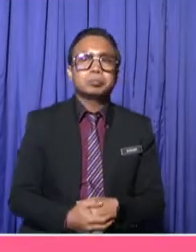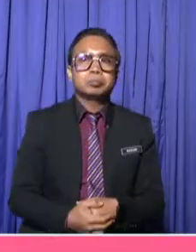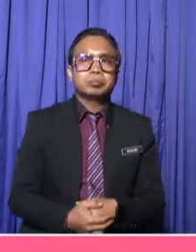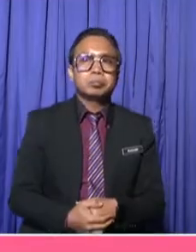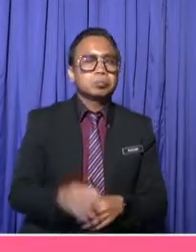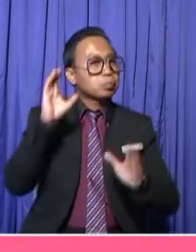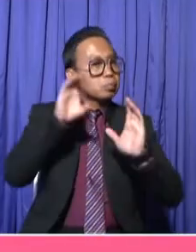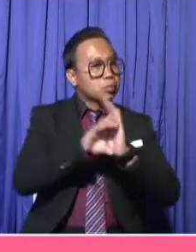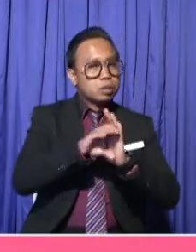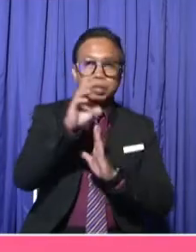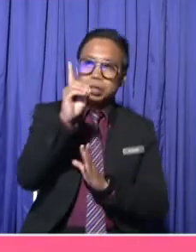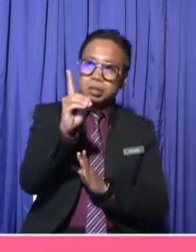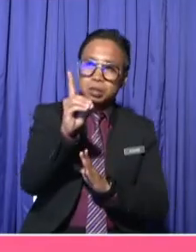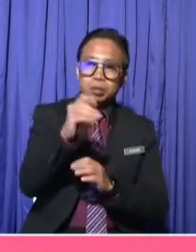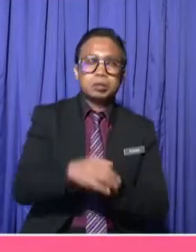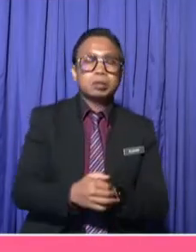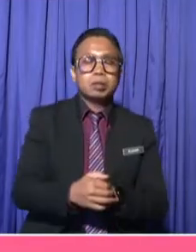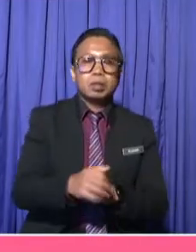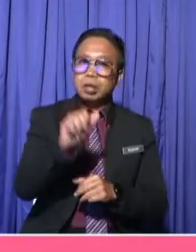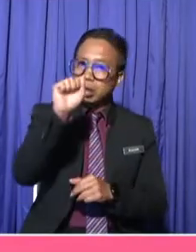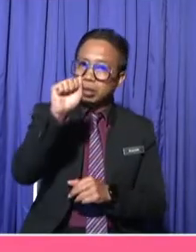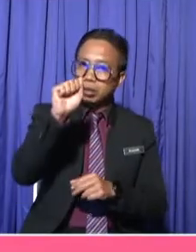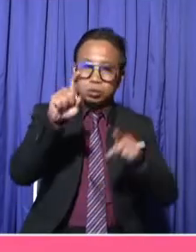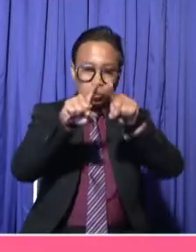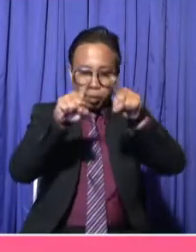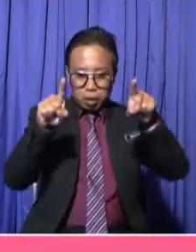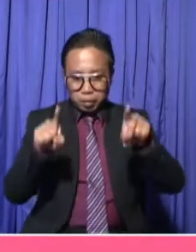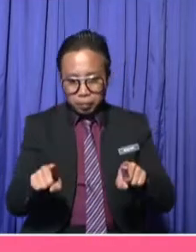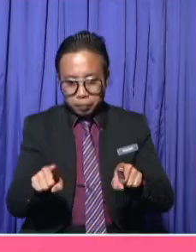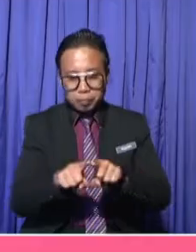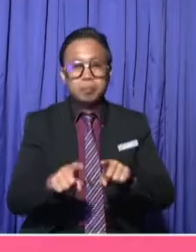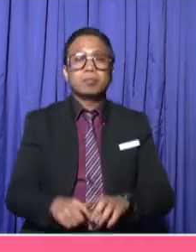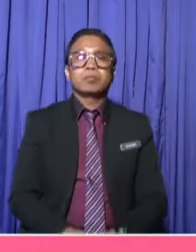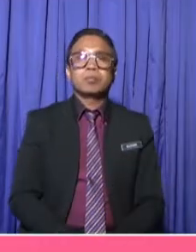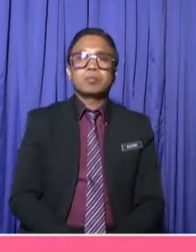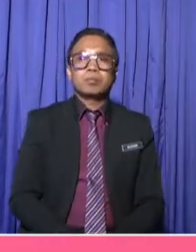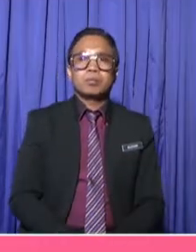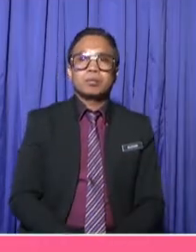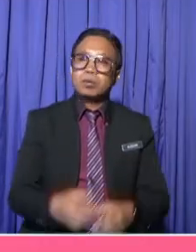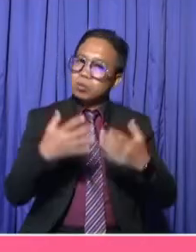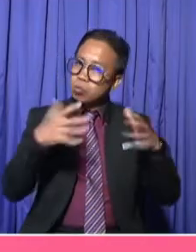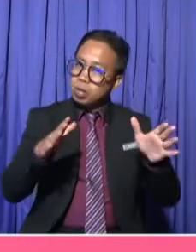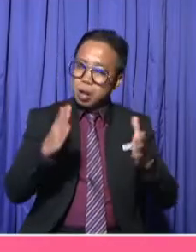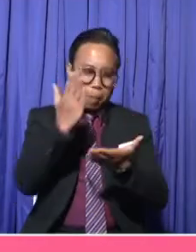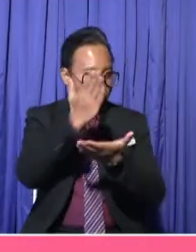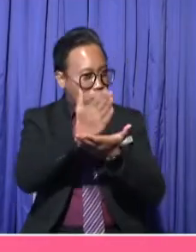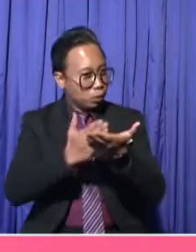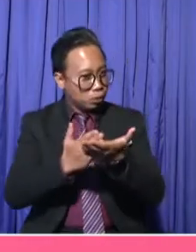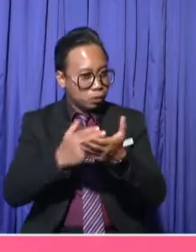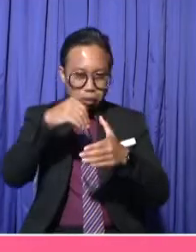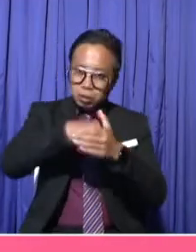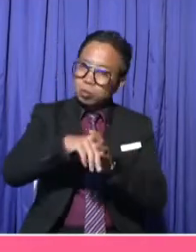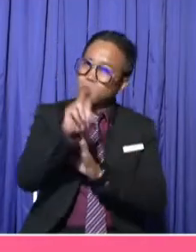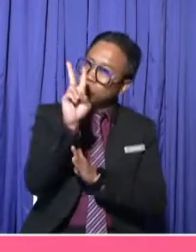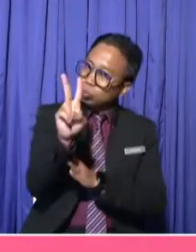Picture D shows a square. Oh, it has been divided into